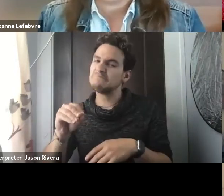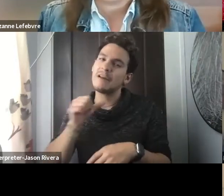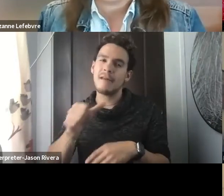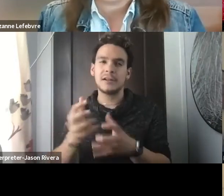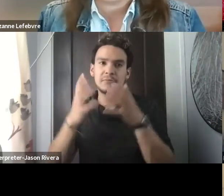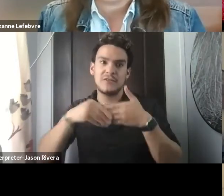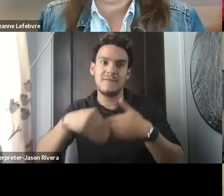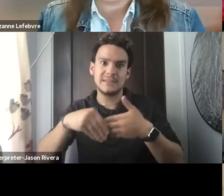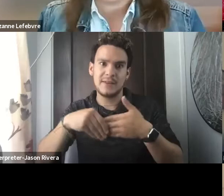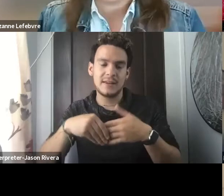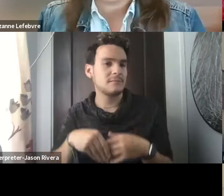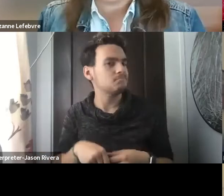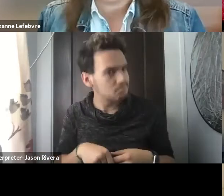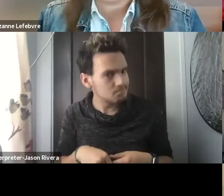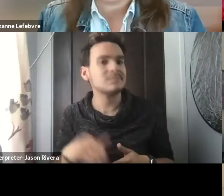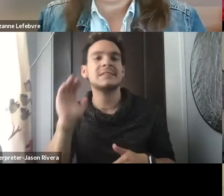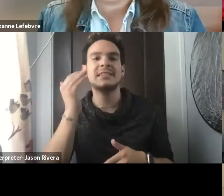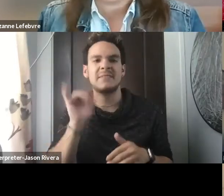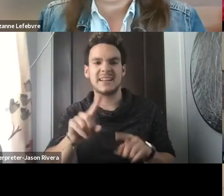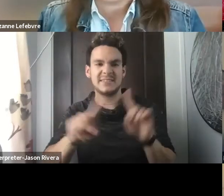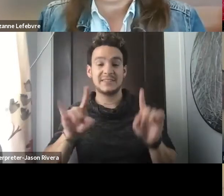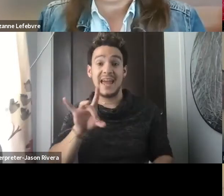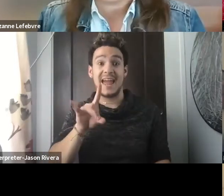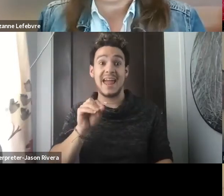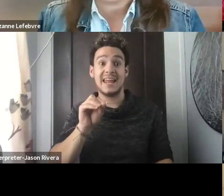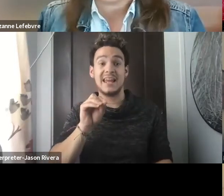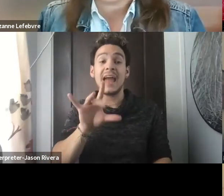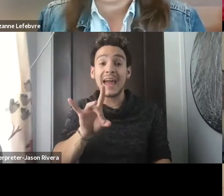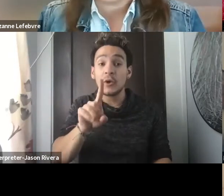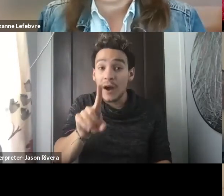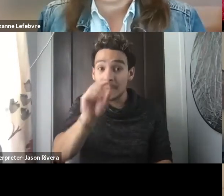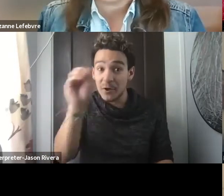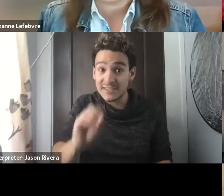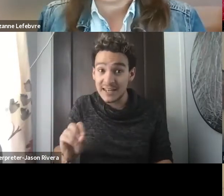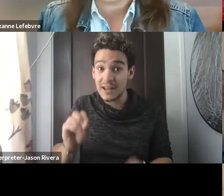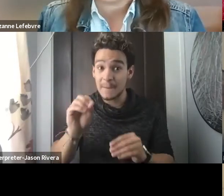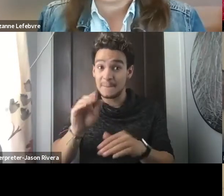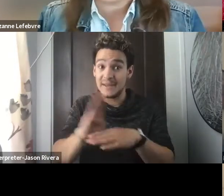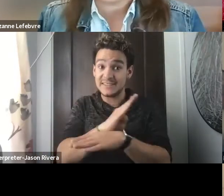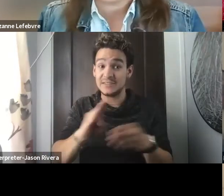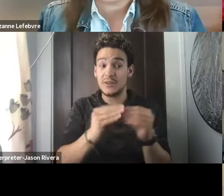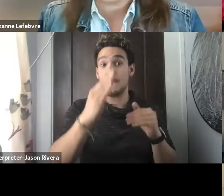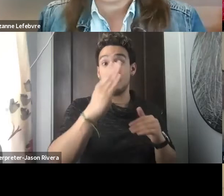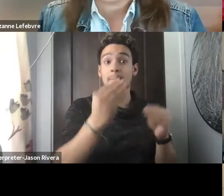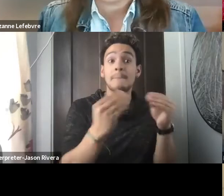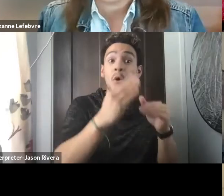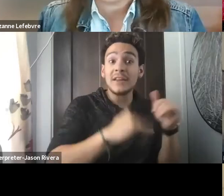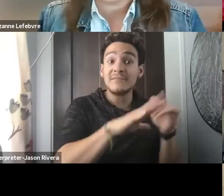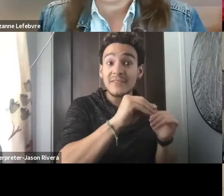We found that difference was 80%, 81% of businesses with greater than 50 employees